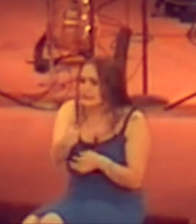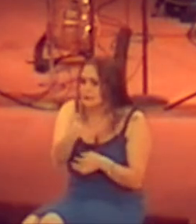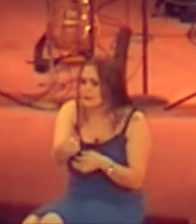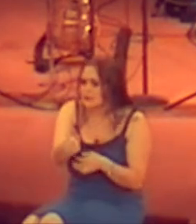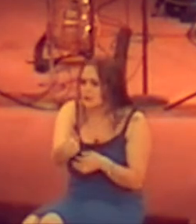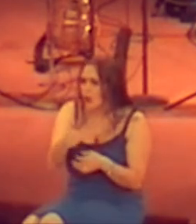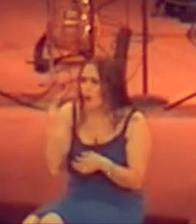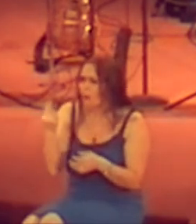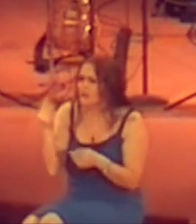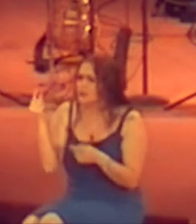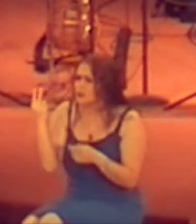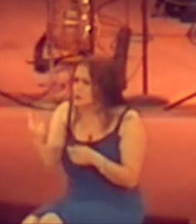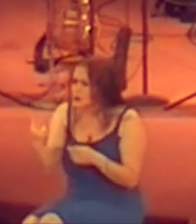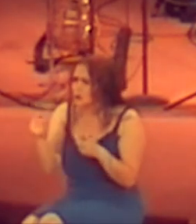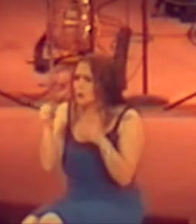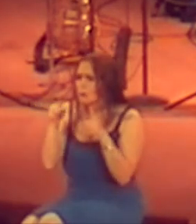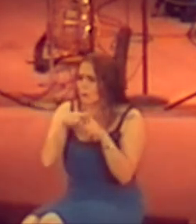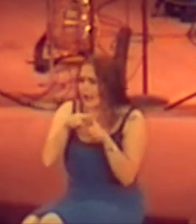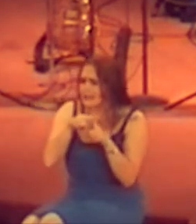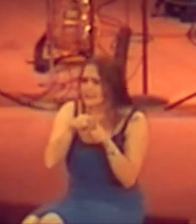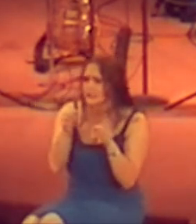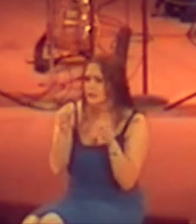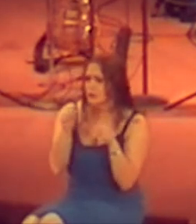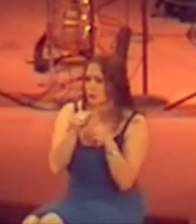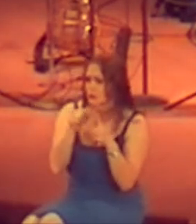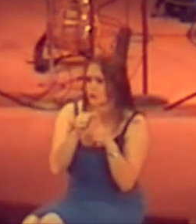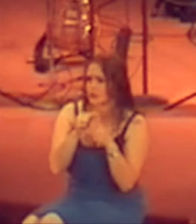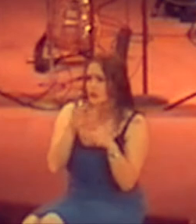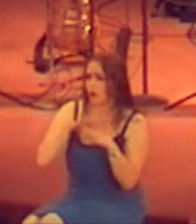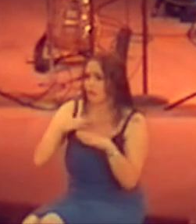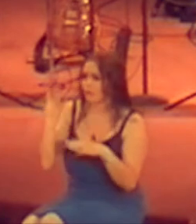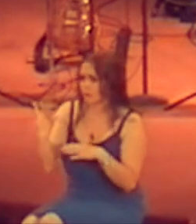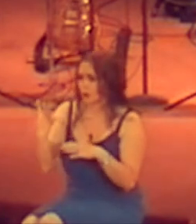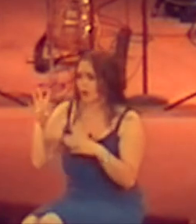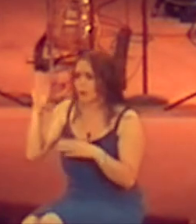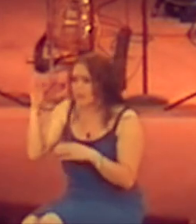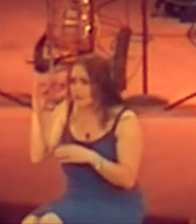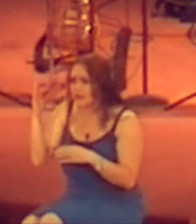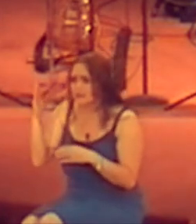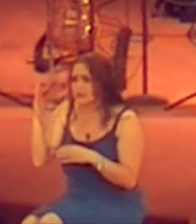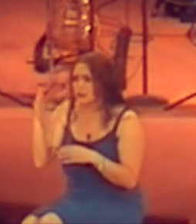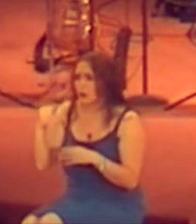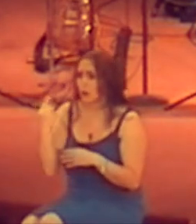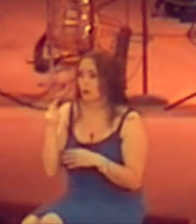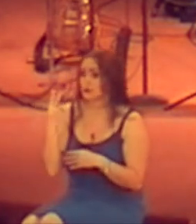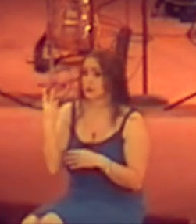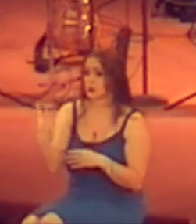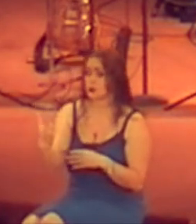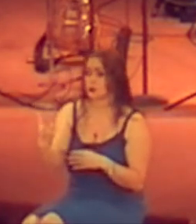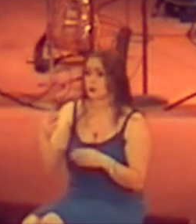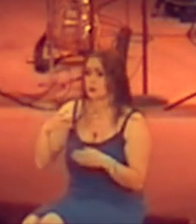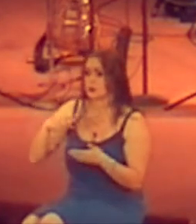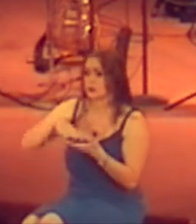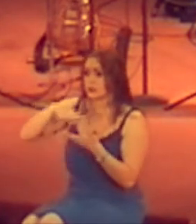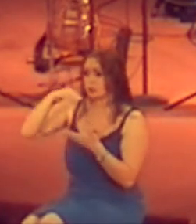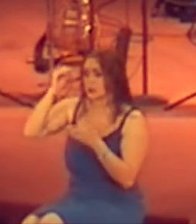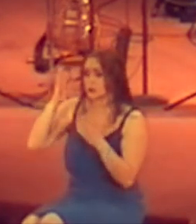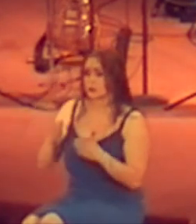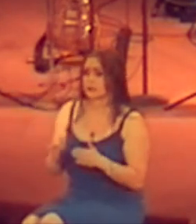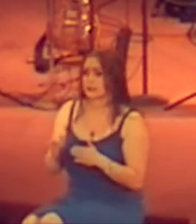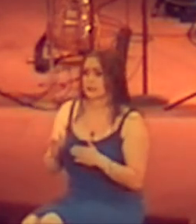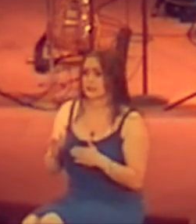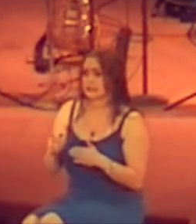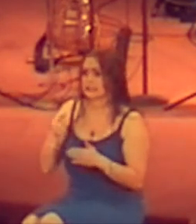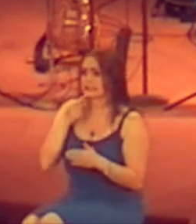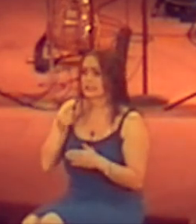were positive on all four of the mirrors. There were four mirrors in total, and only two students could define themselves as beautiful and loved. That's